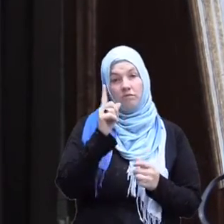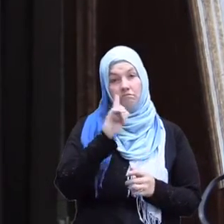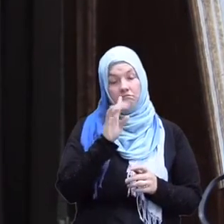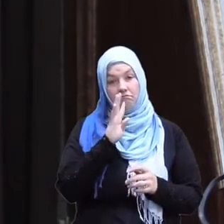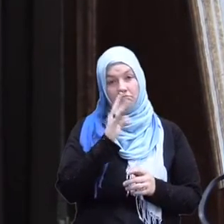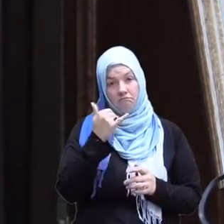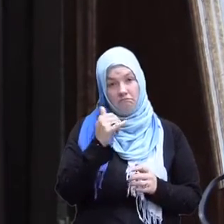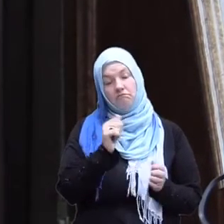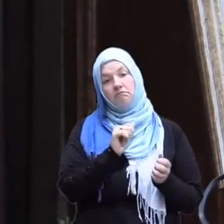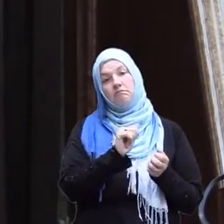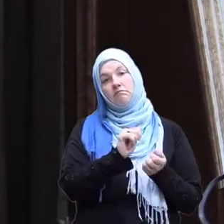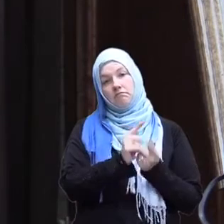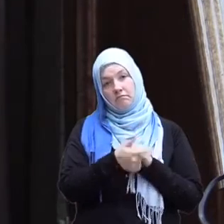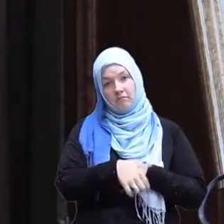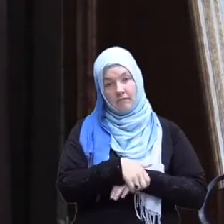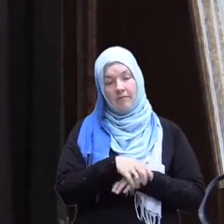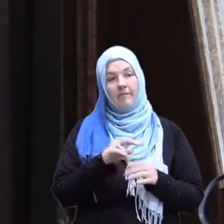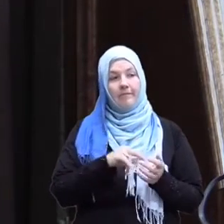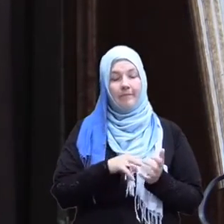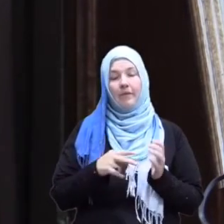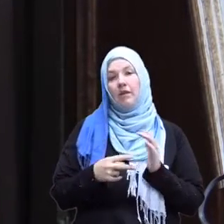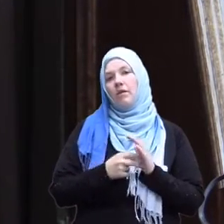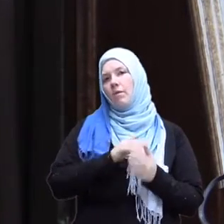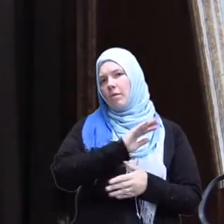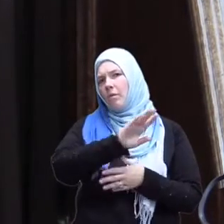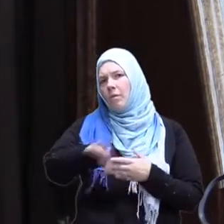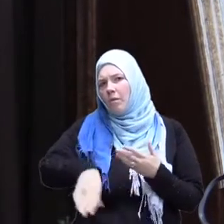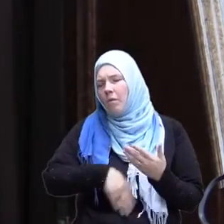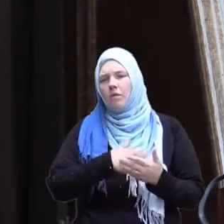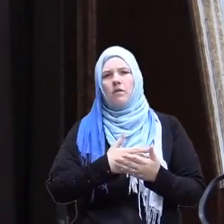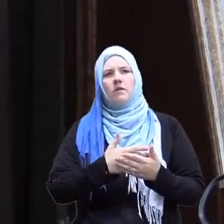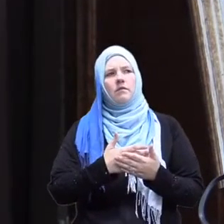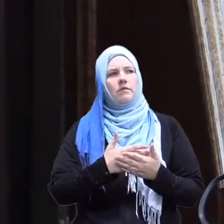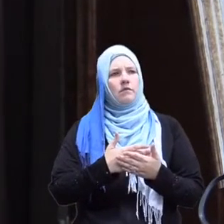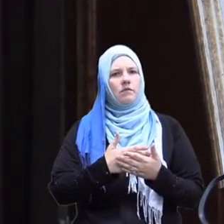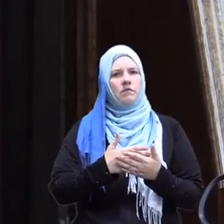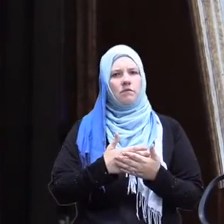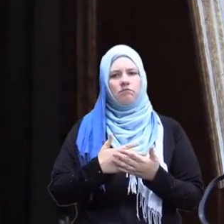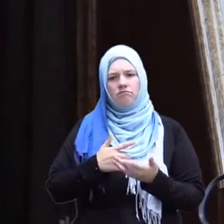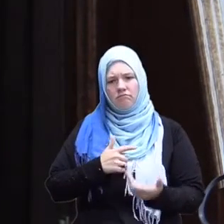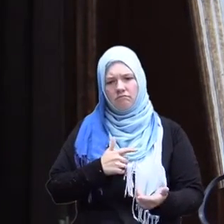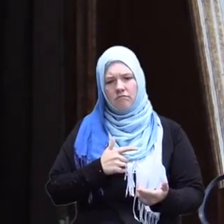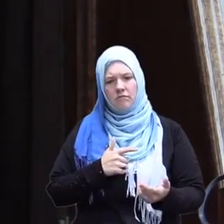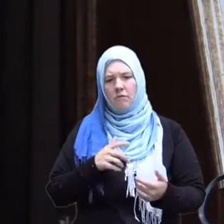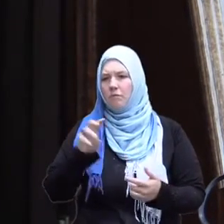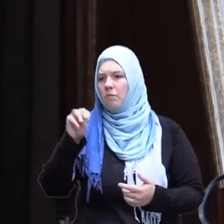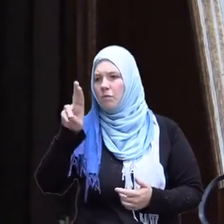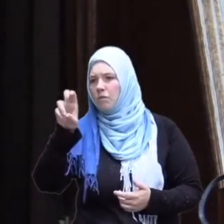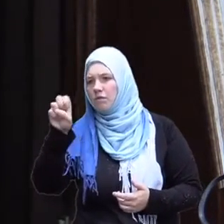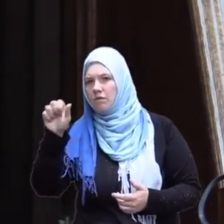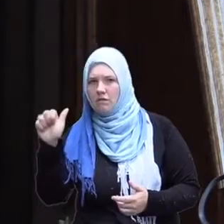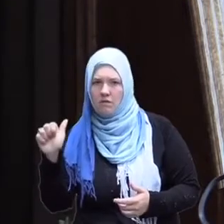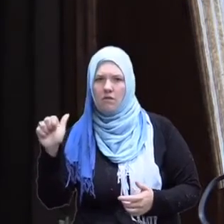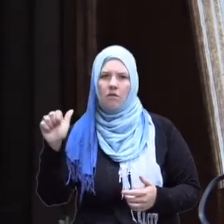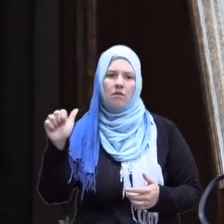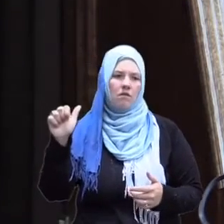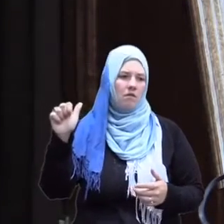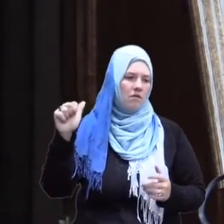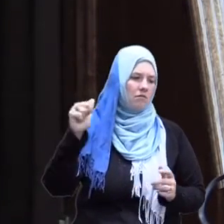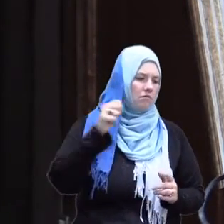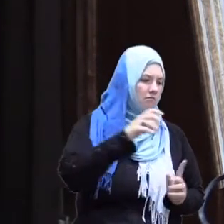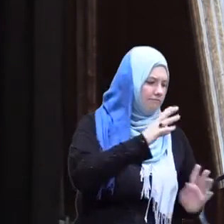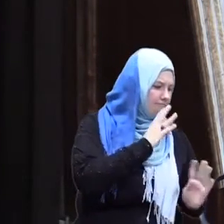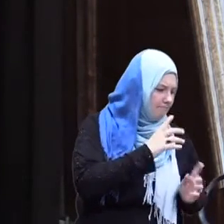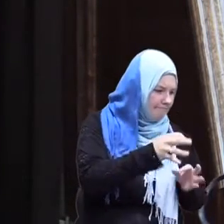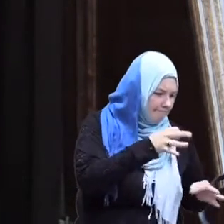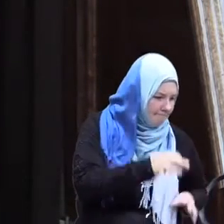and argumentation and the exchange between them and Musa, and Musa talks to Allah and Allah